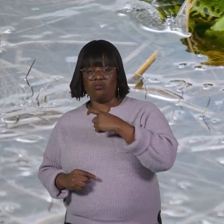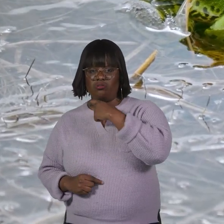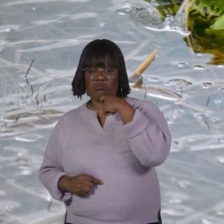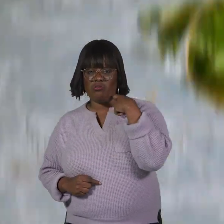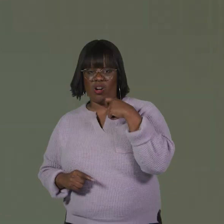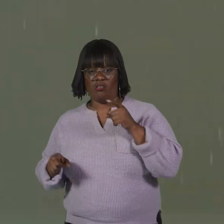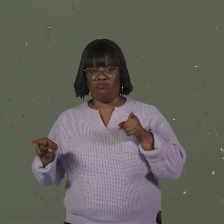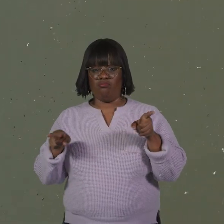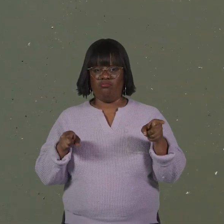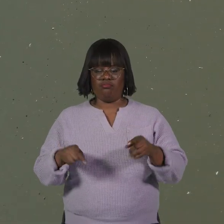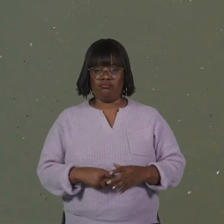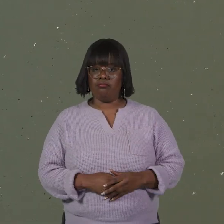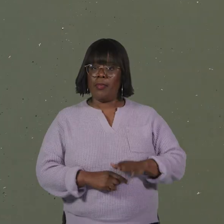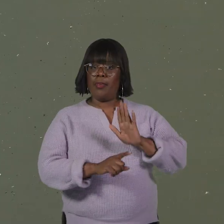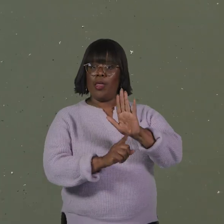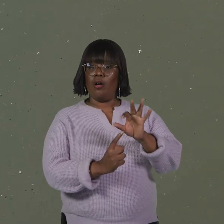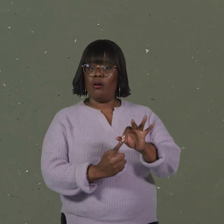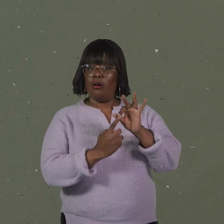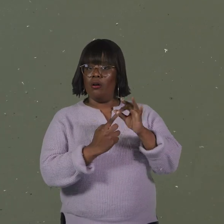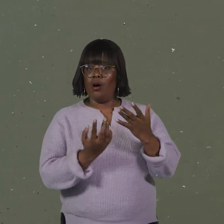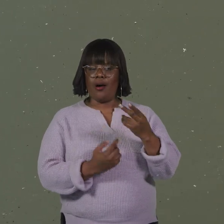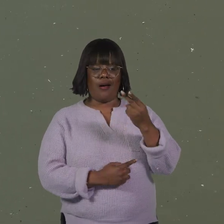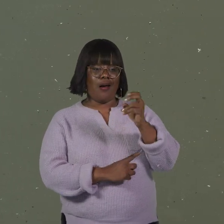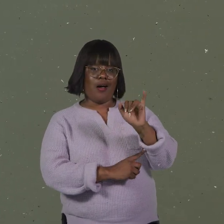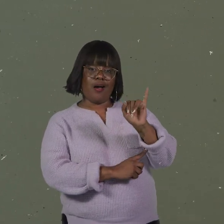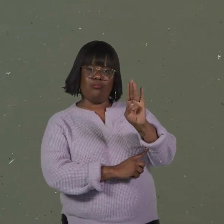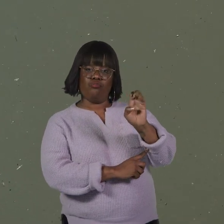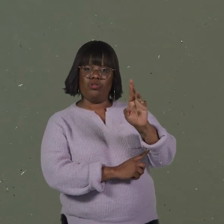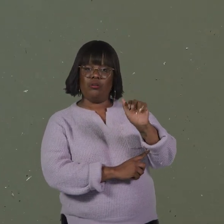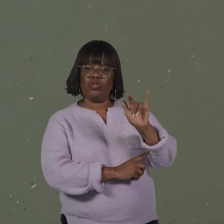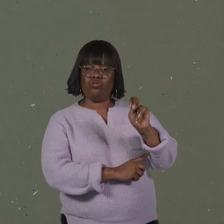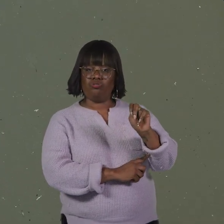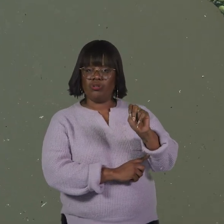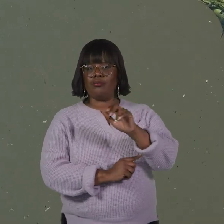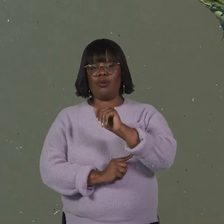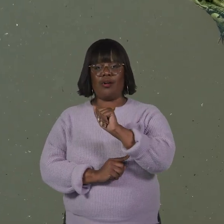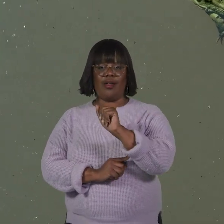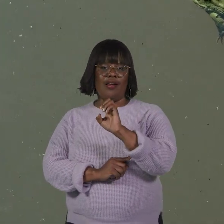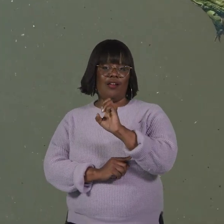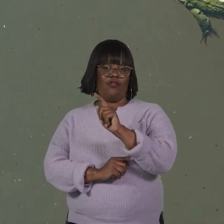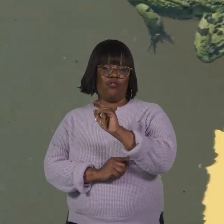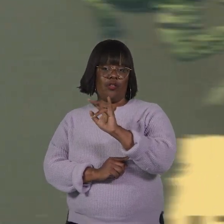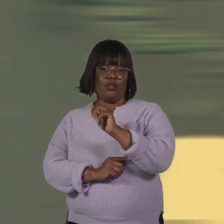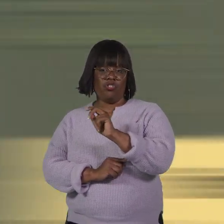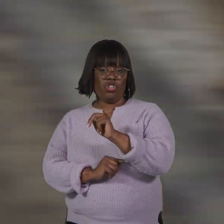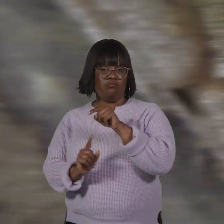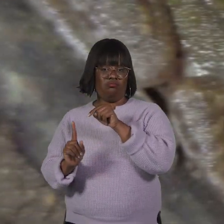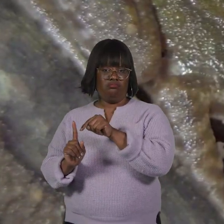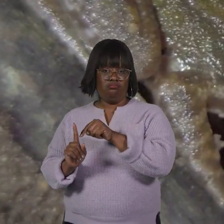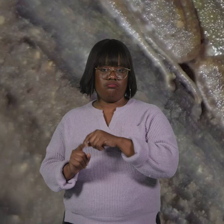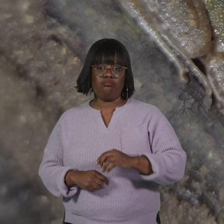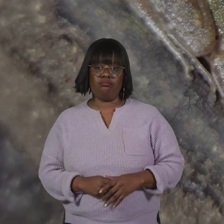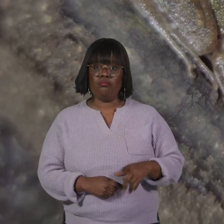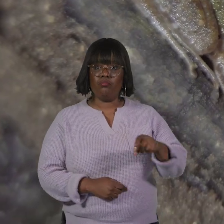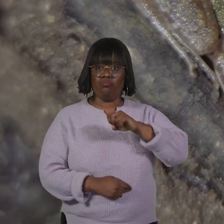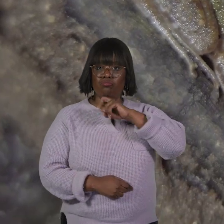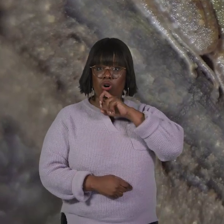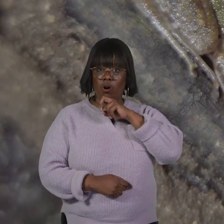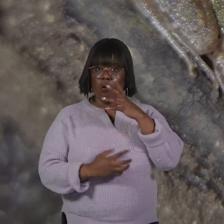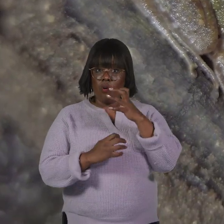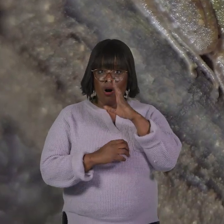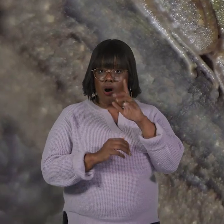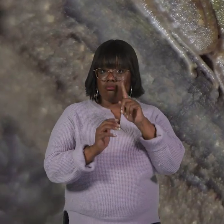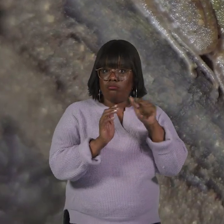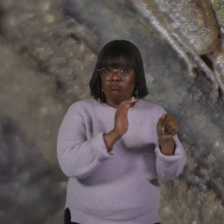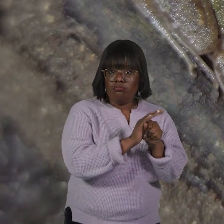temperatures. The methods are hibernation and astivation, respectively. When a frog wants